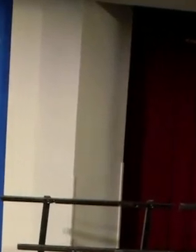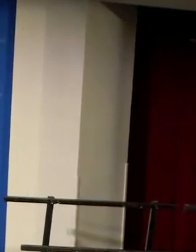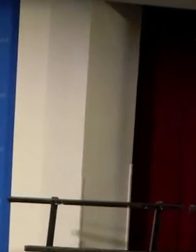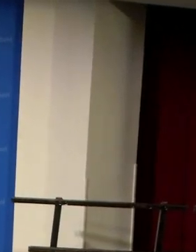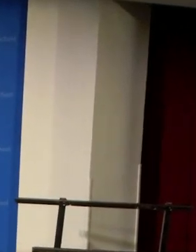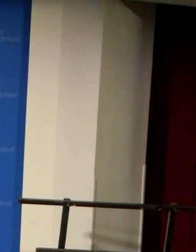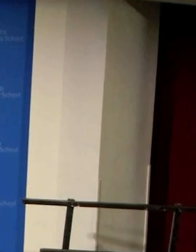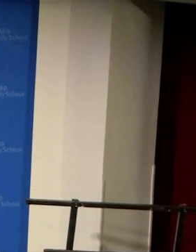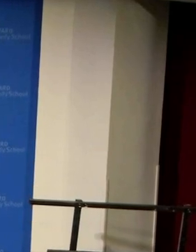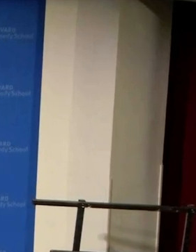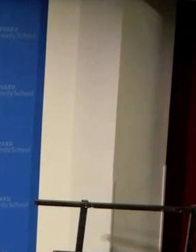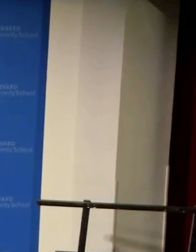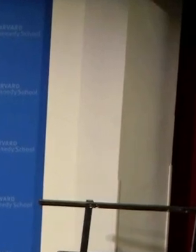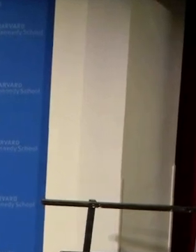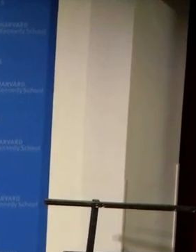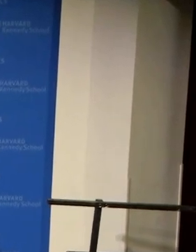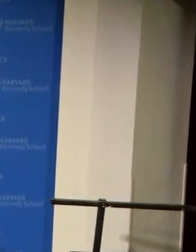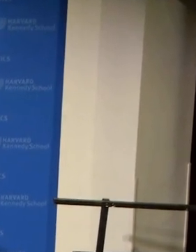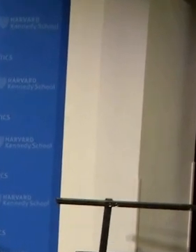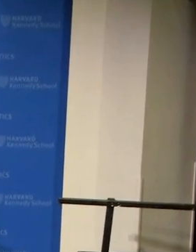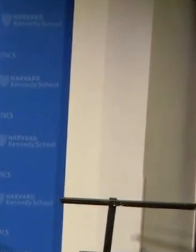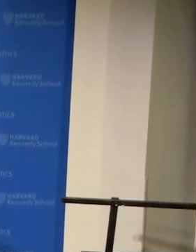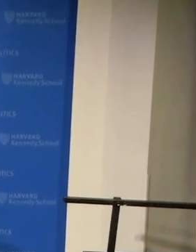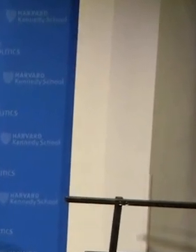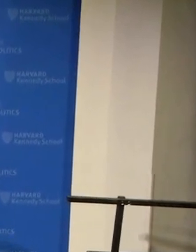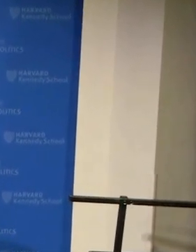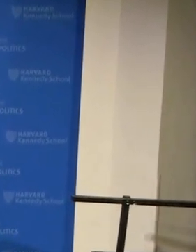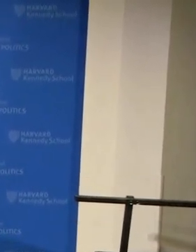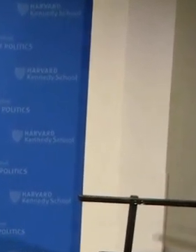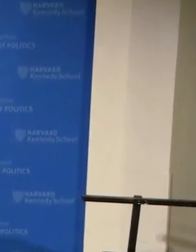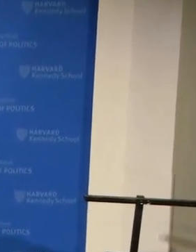There were little inaccuracies in it.